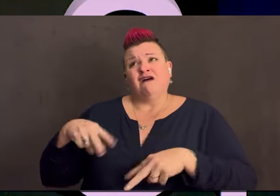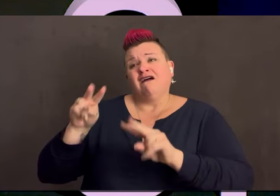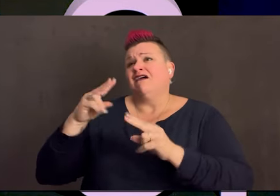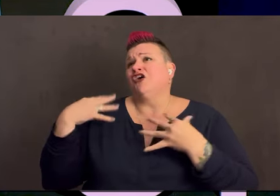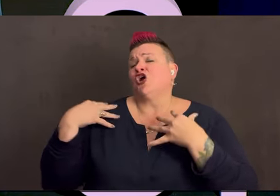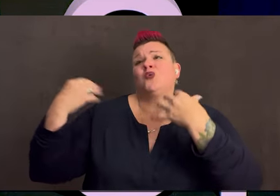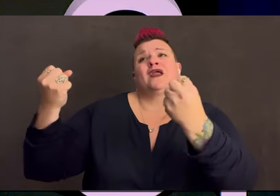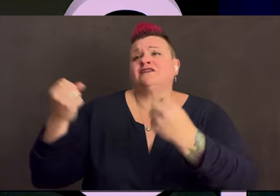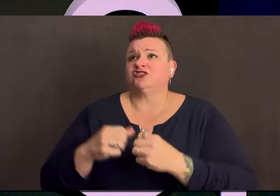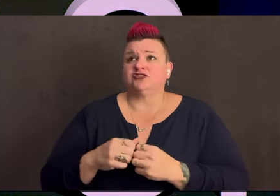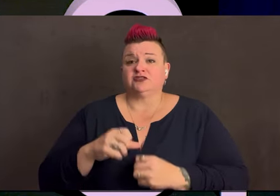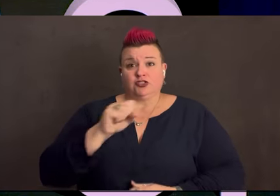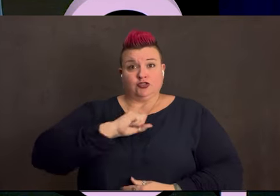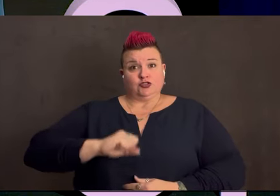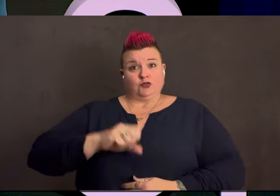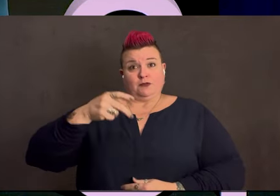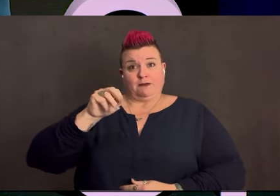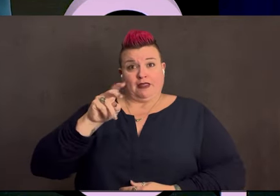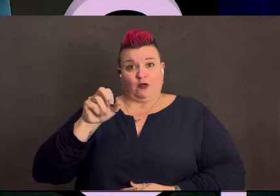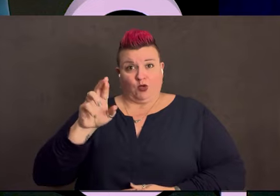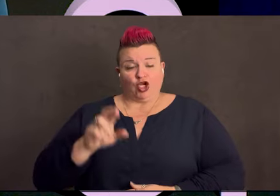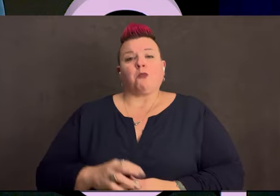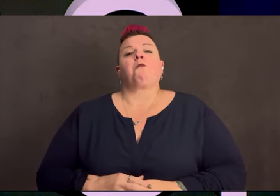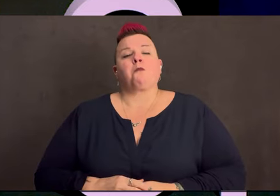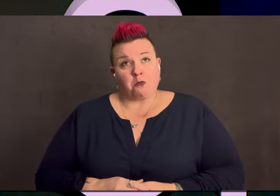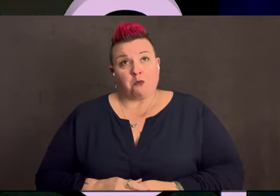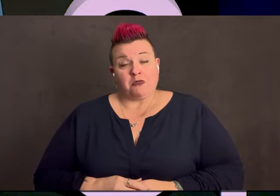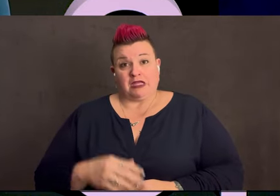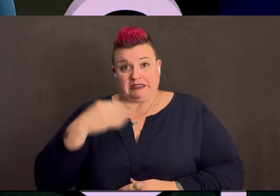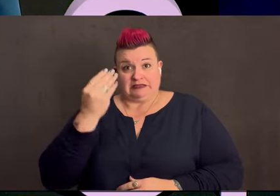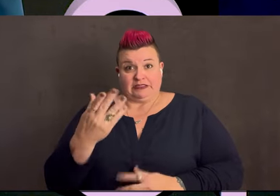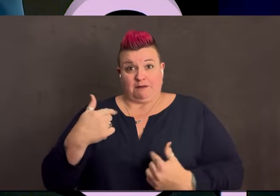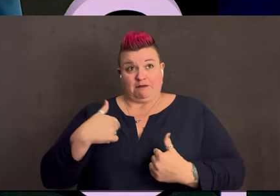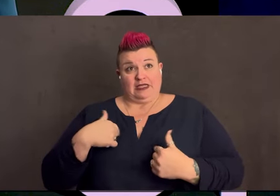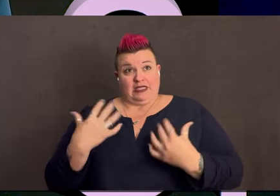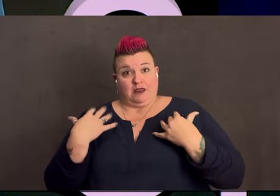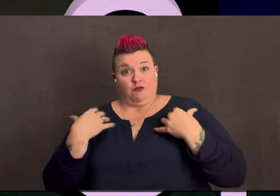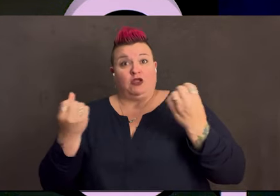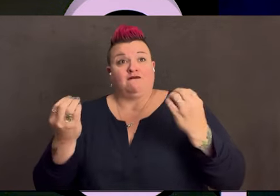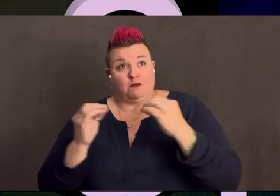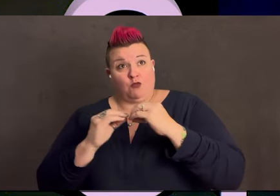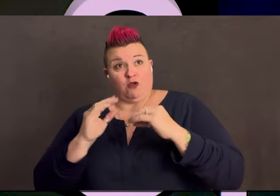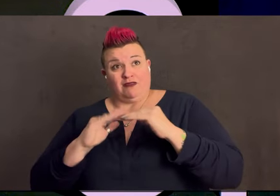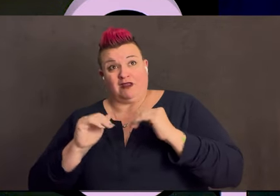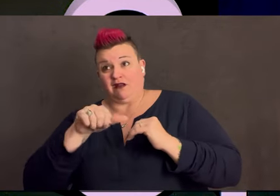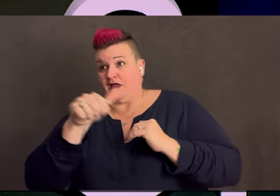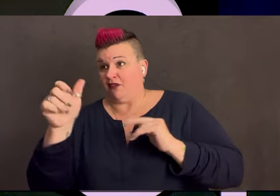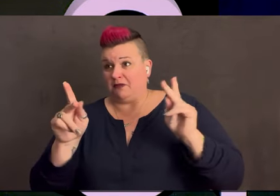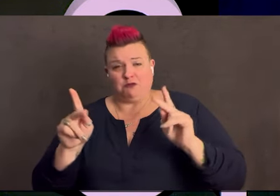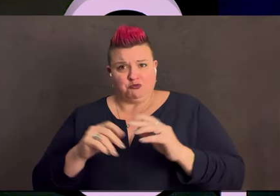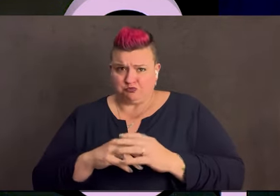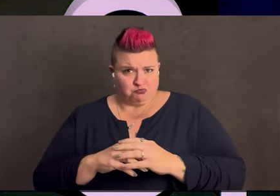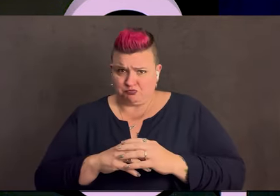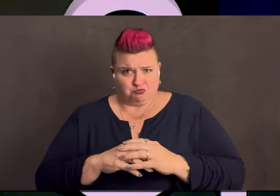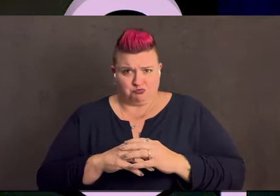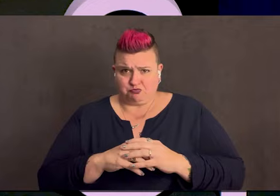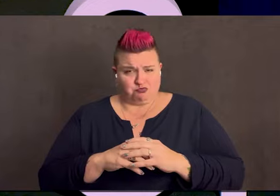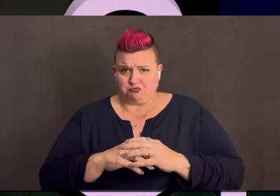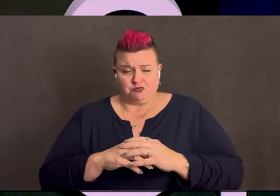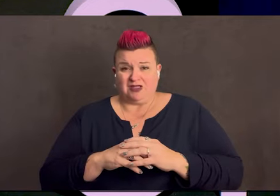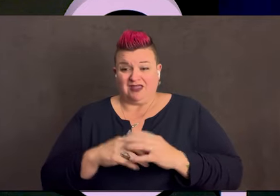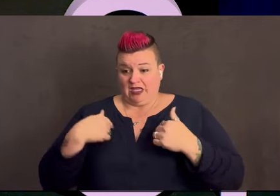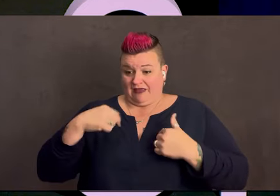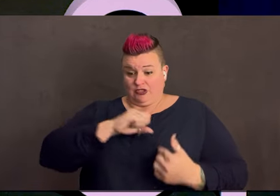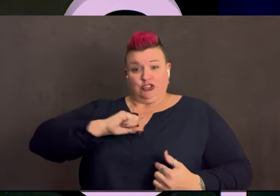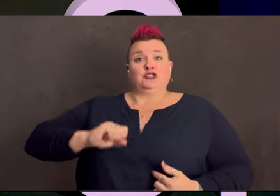courageous, superpowers. But I can assure you, I am no more brave or courageous than the next person. And I certainly